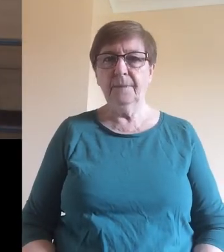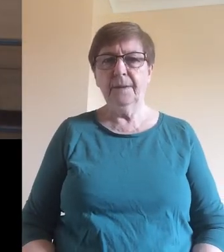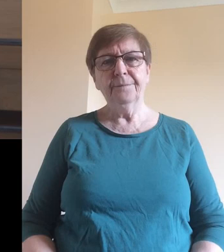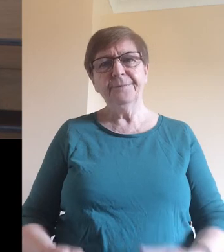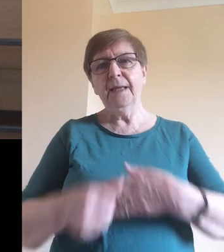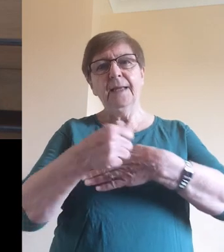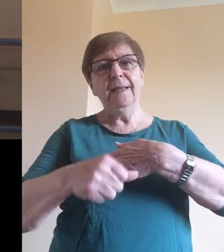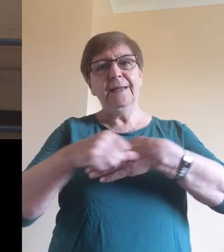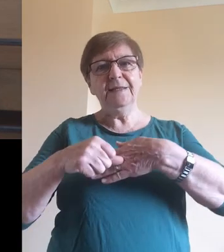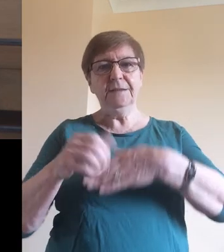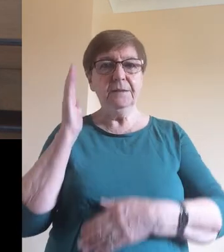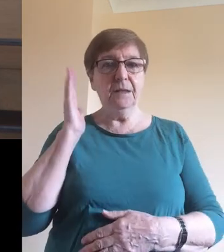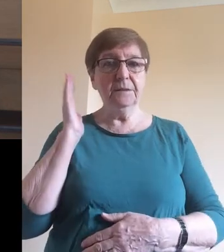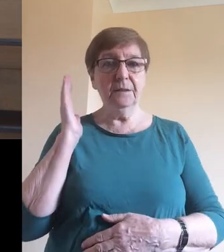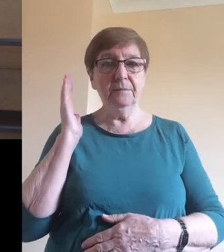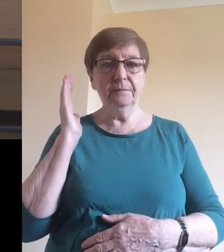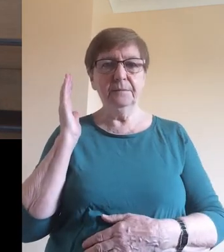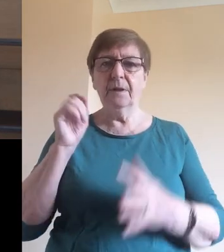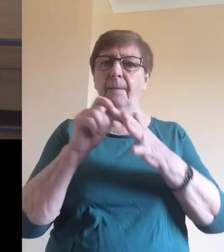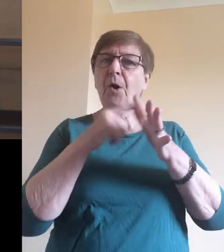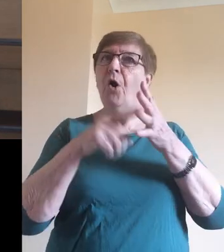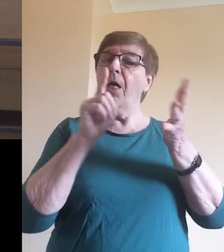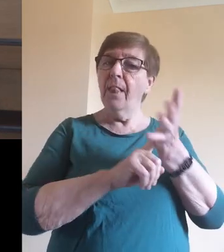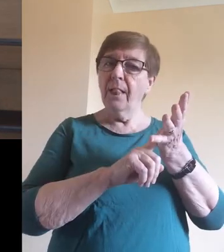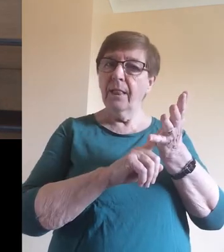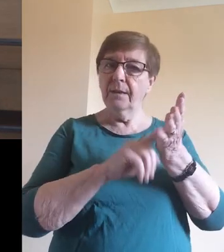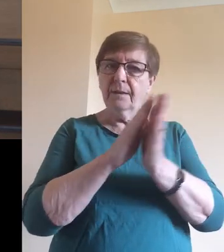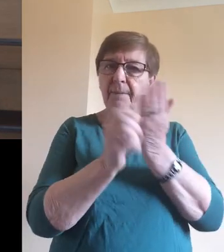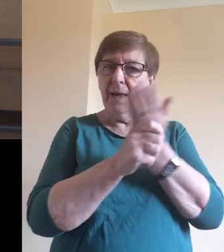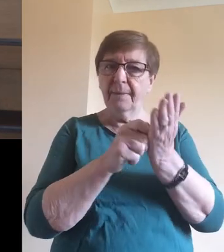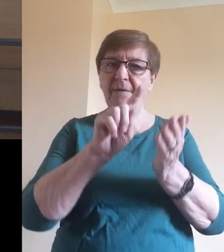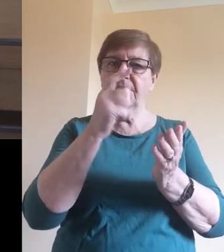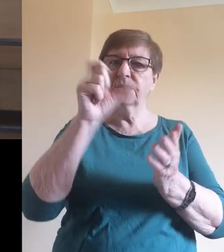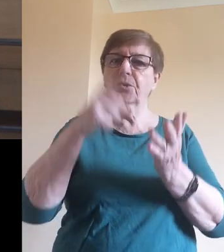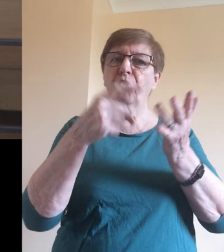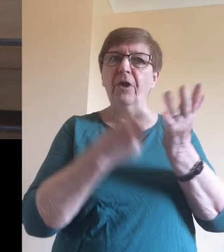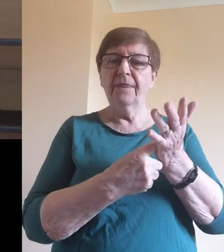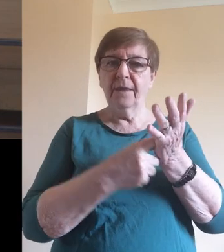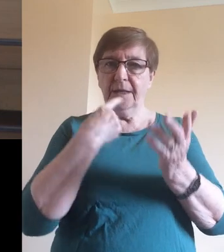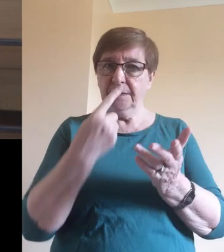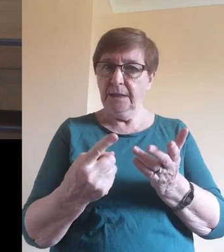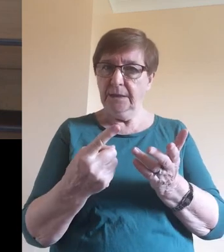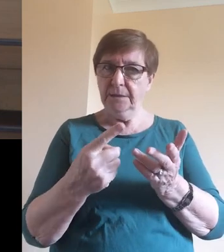Easter Sunday, the Apostle Paul in 1 Corinthians 15 says,